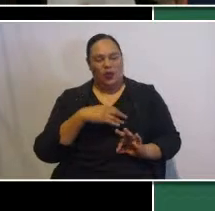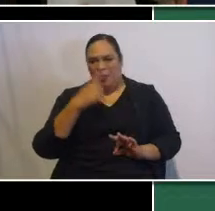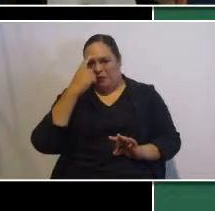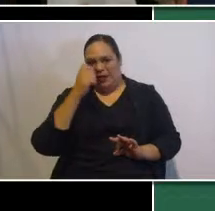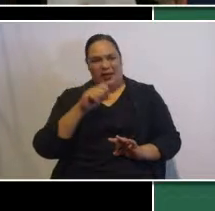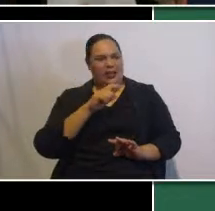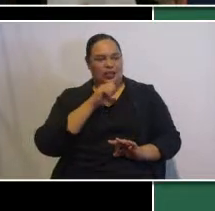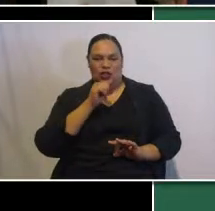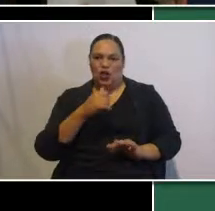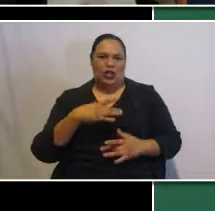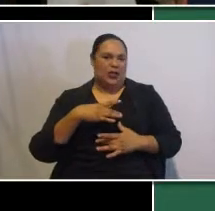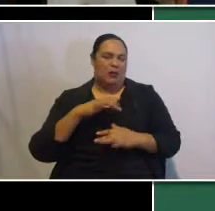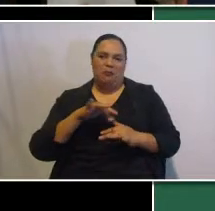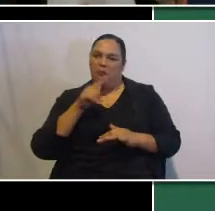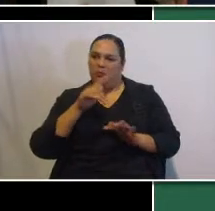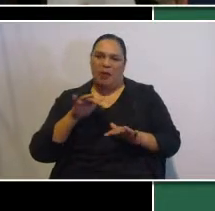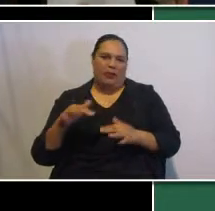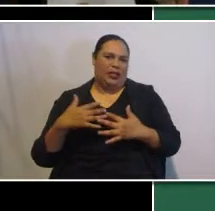in the public interest.